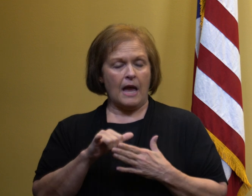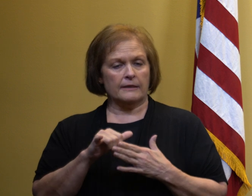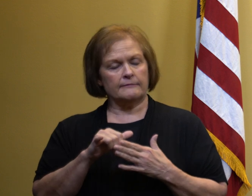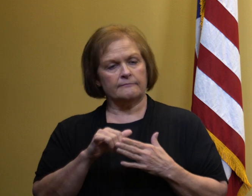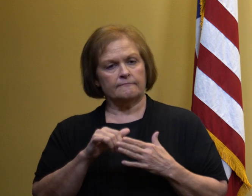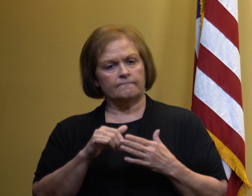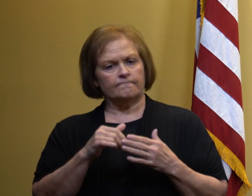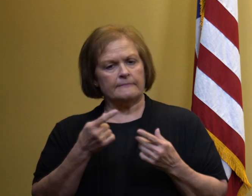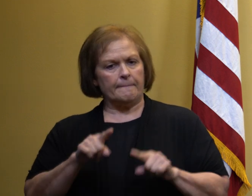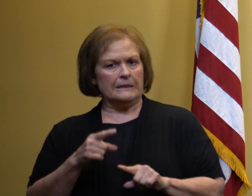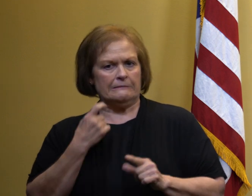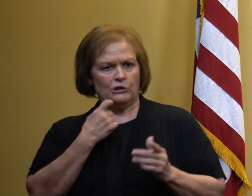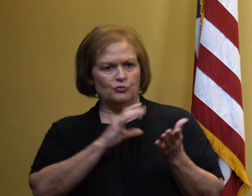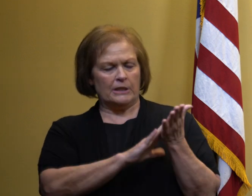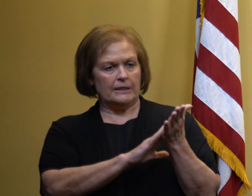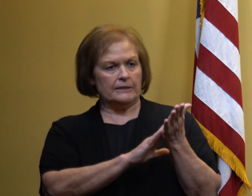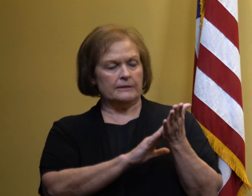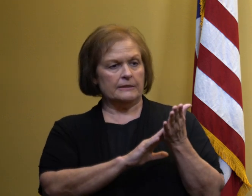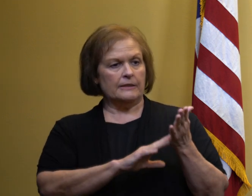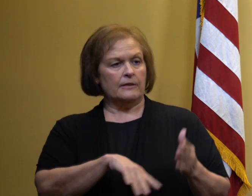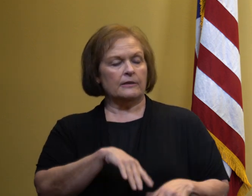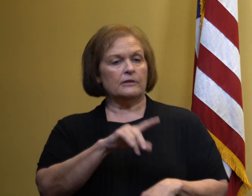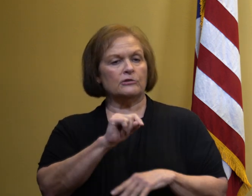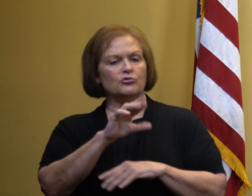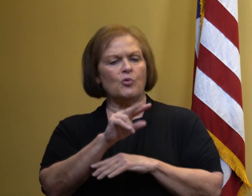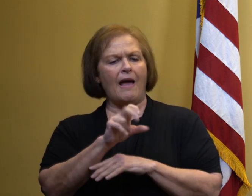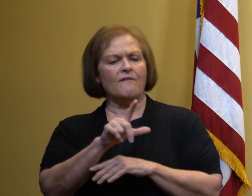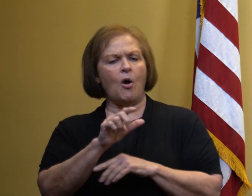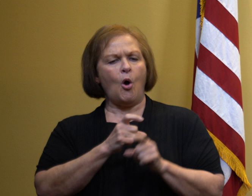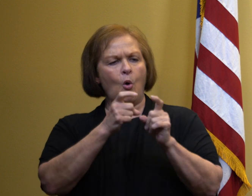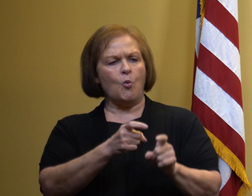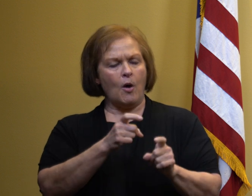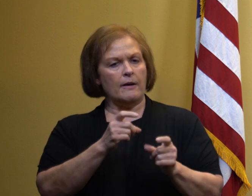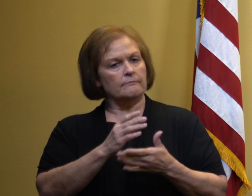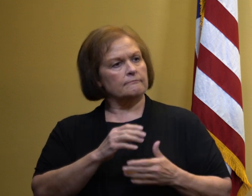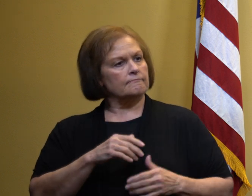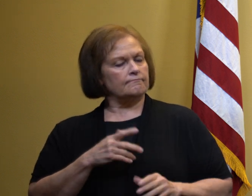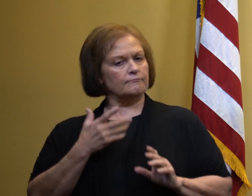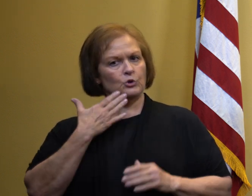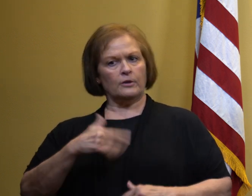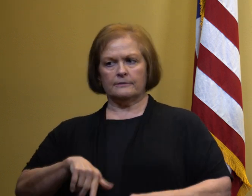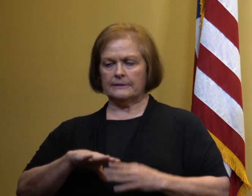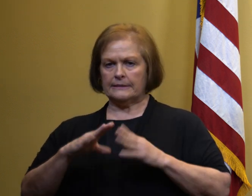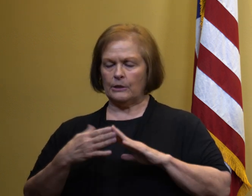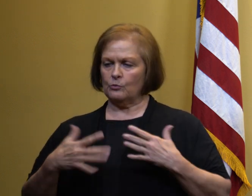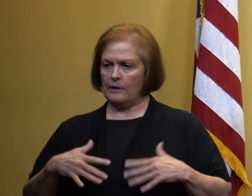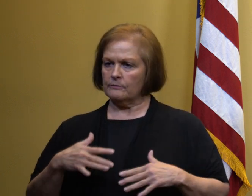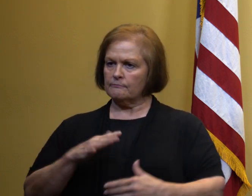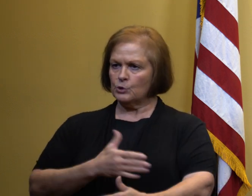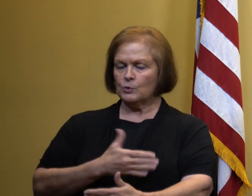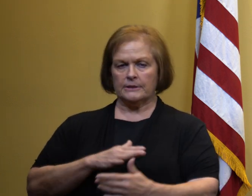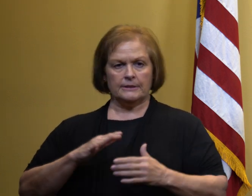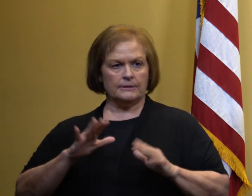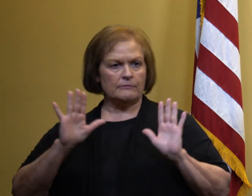accolades. One, Wanderlust Travel Awards, Most Desirable City, citing distinctive vibrancy, music